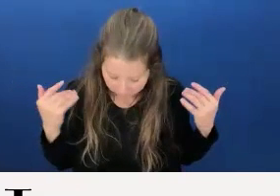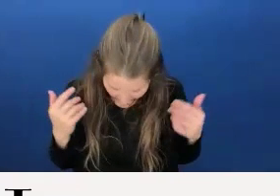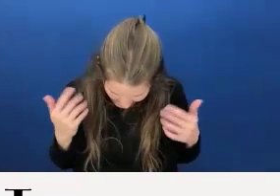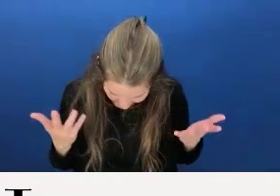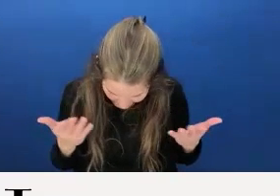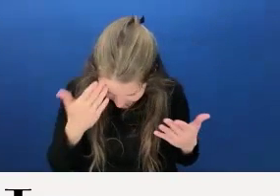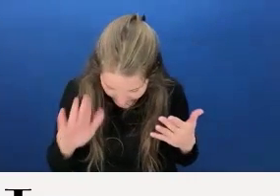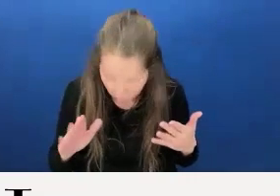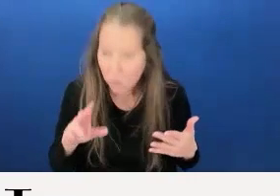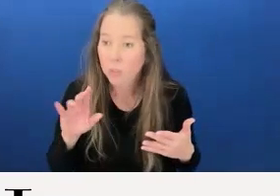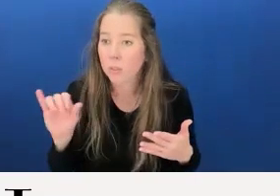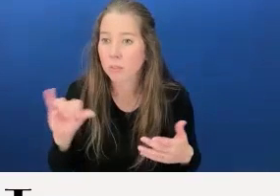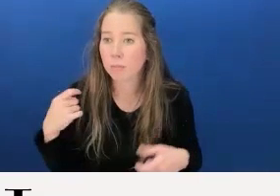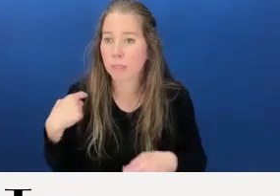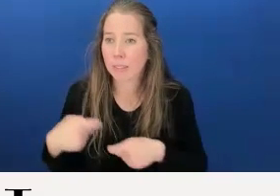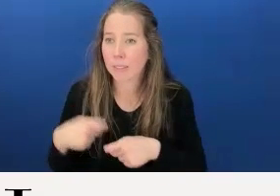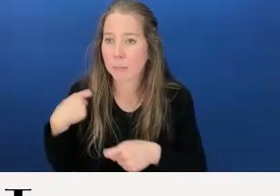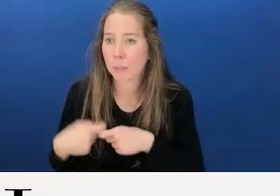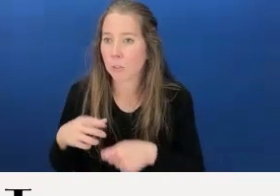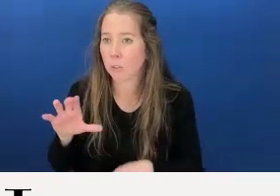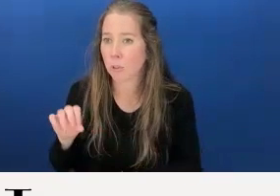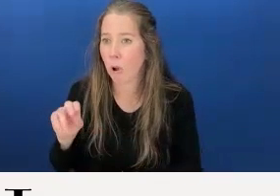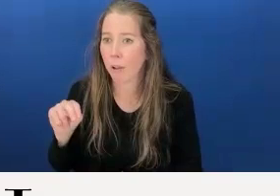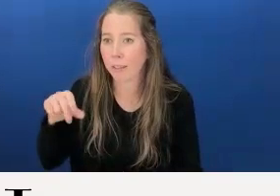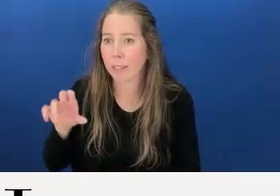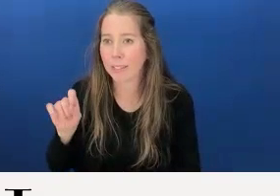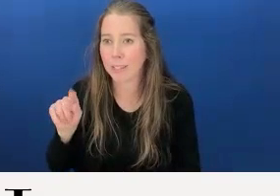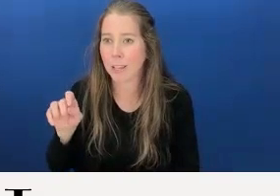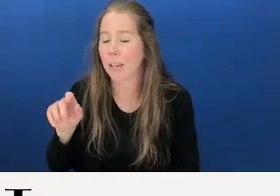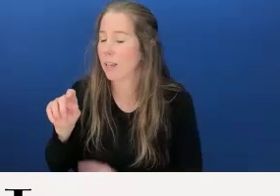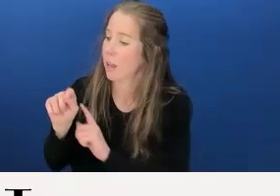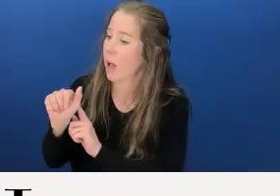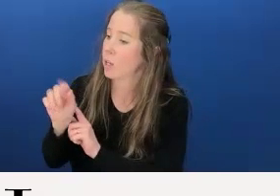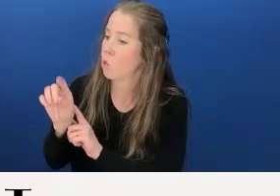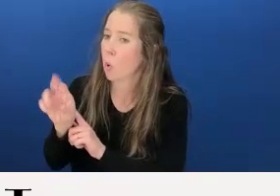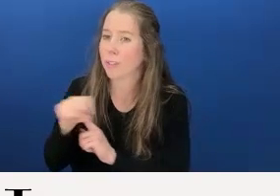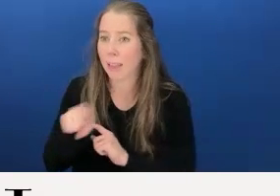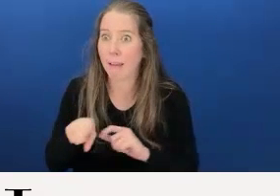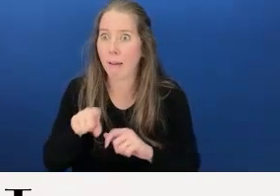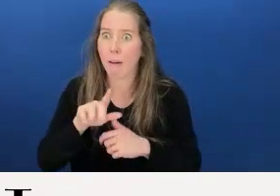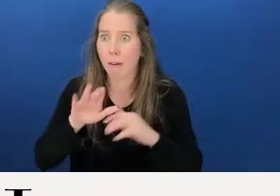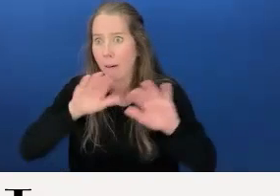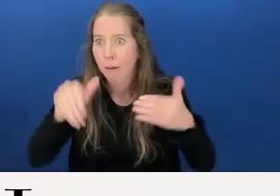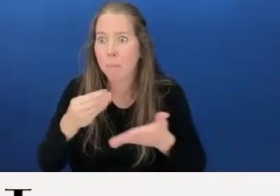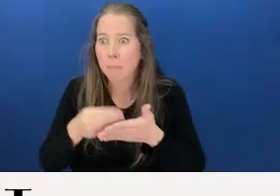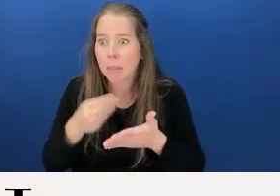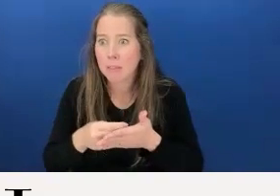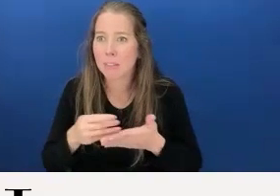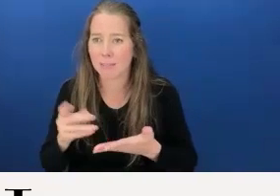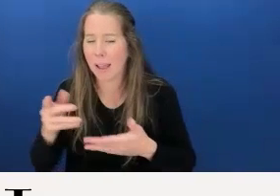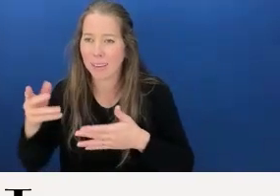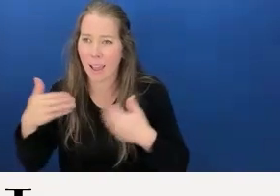I don't know. Oh, the Spanish conquistadors. They were all about money, right? So I'd play a song like Got Money,